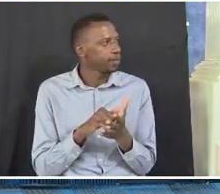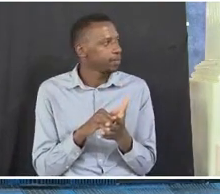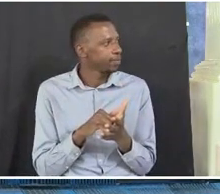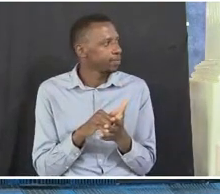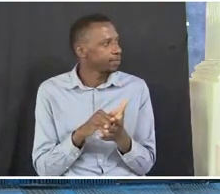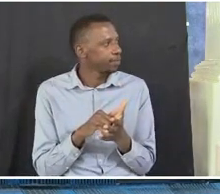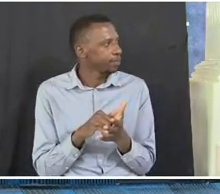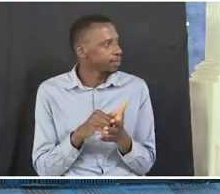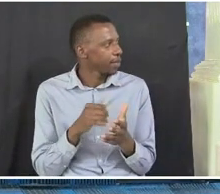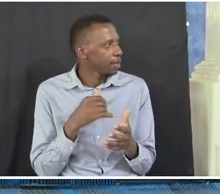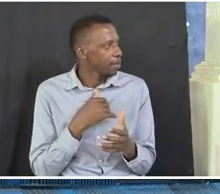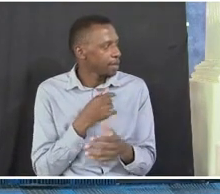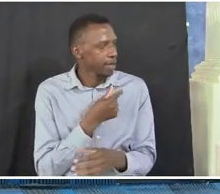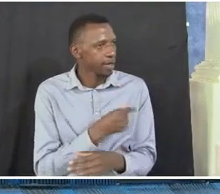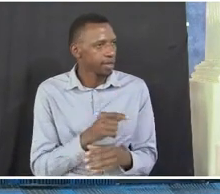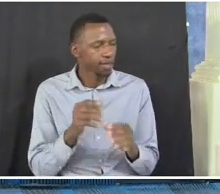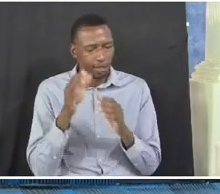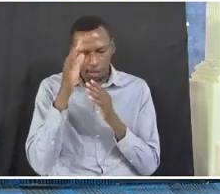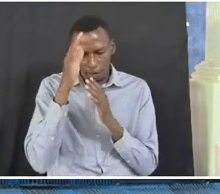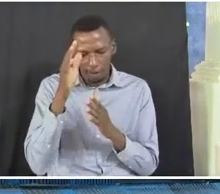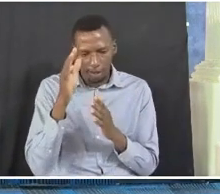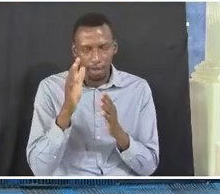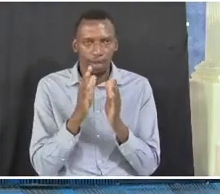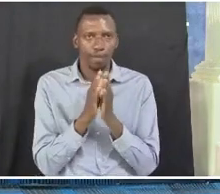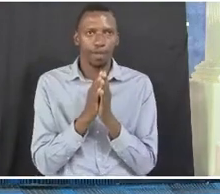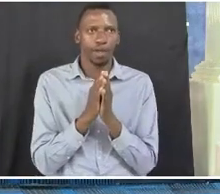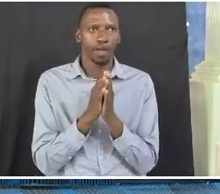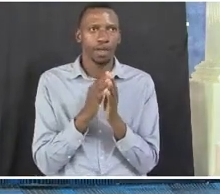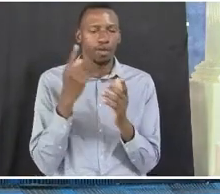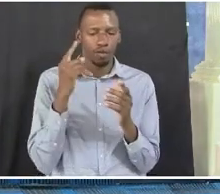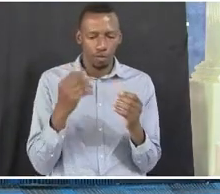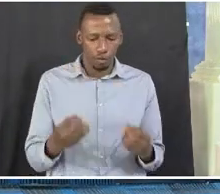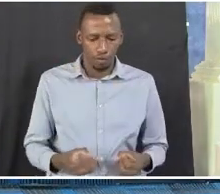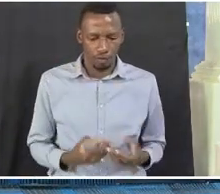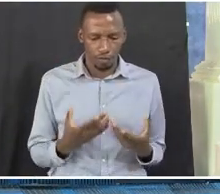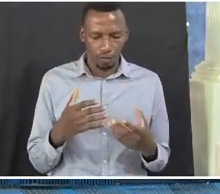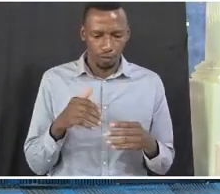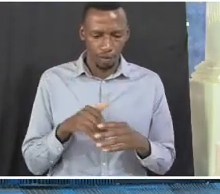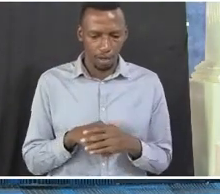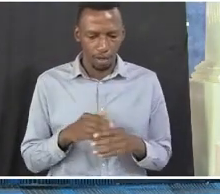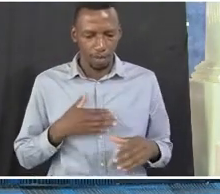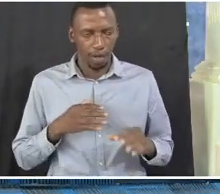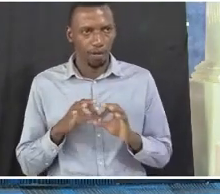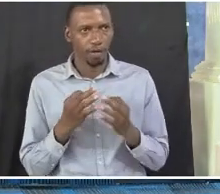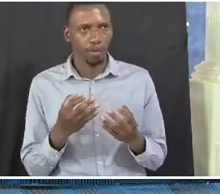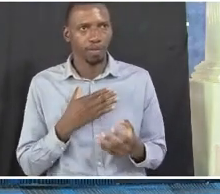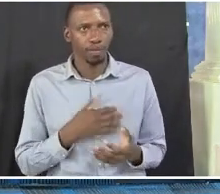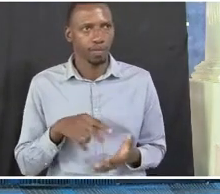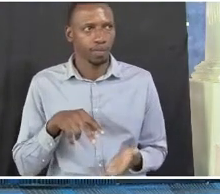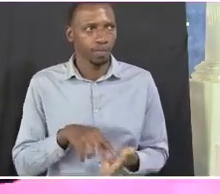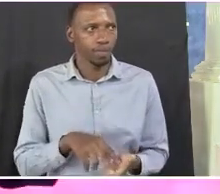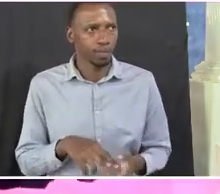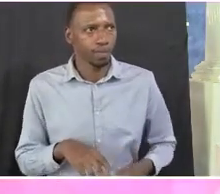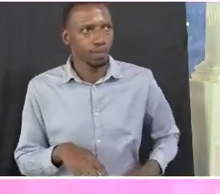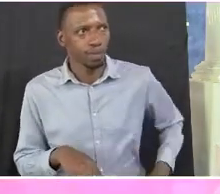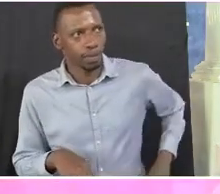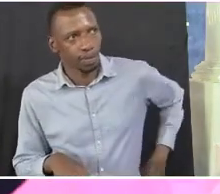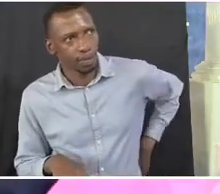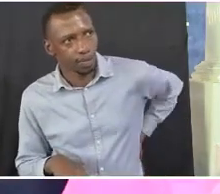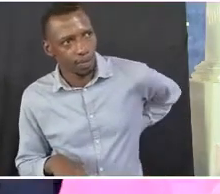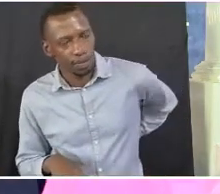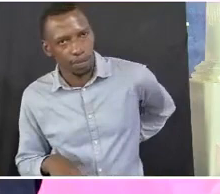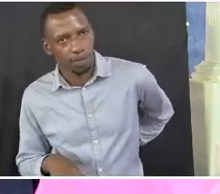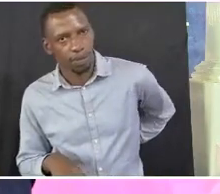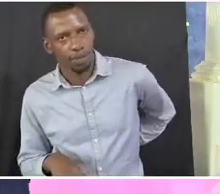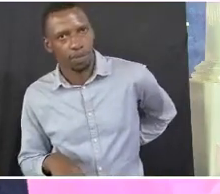I pray for family revival in my family. Can you stand up for prayer for those who have raised up their hands?